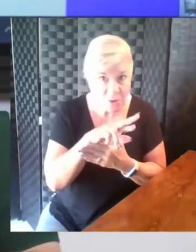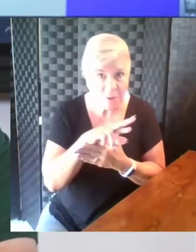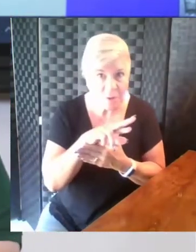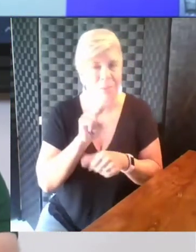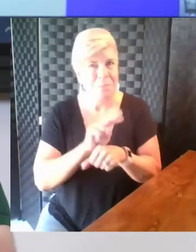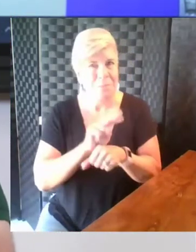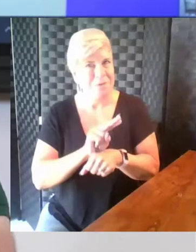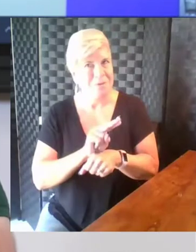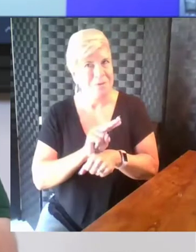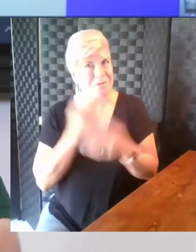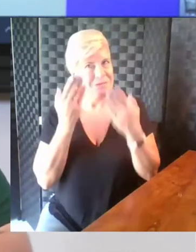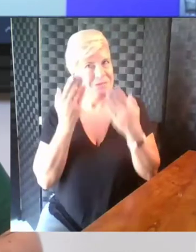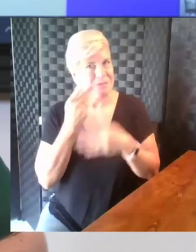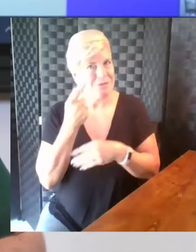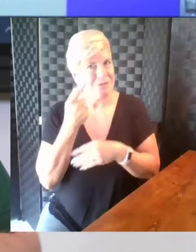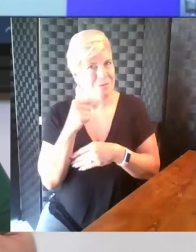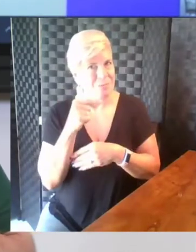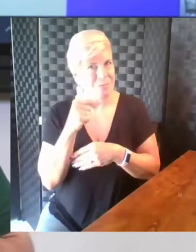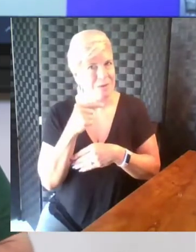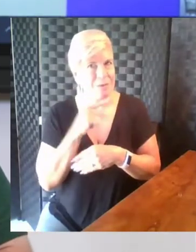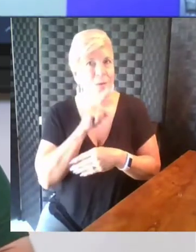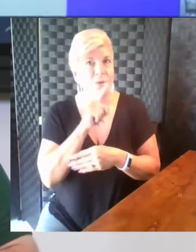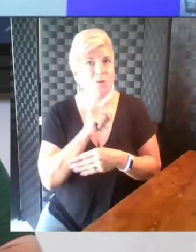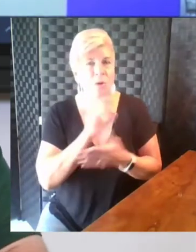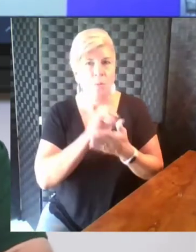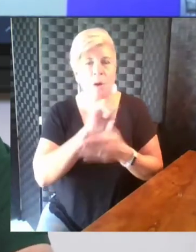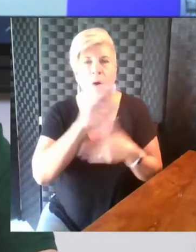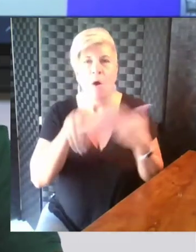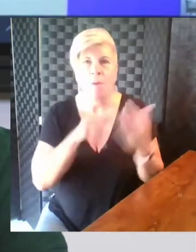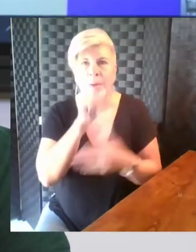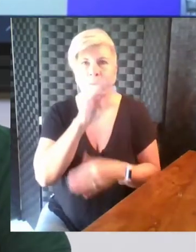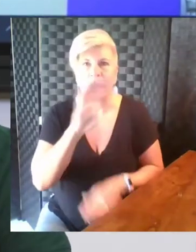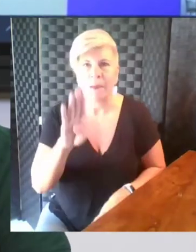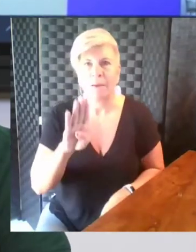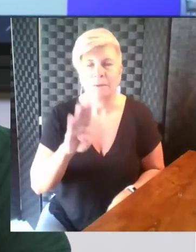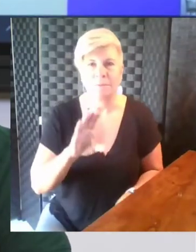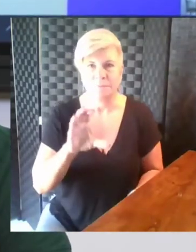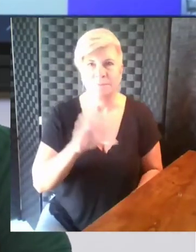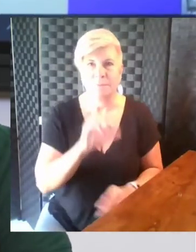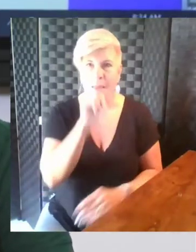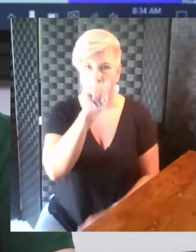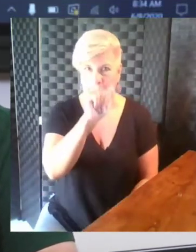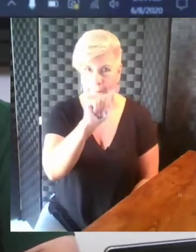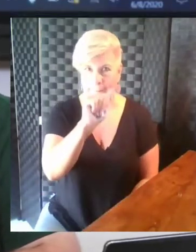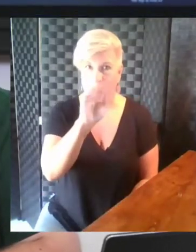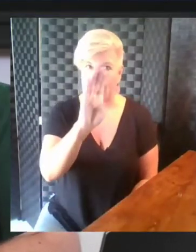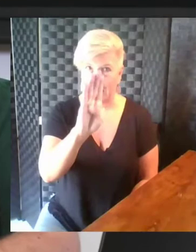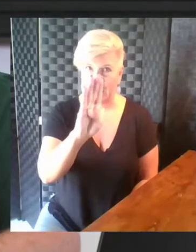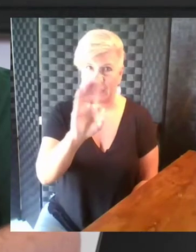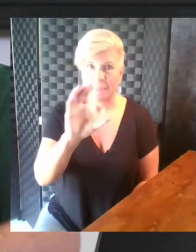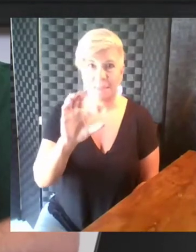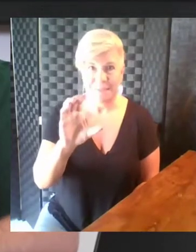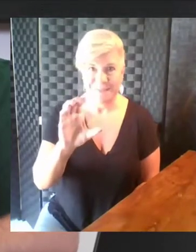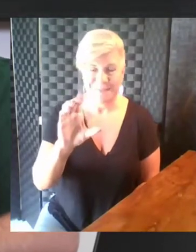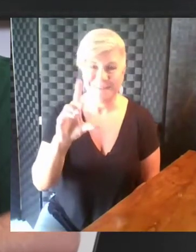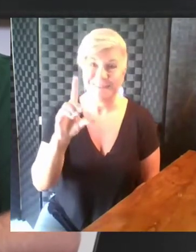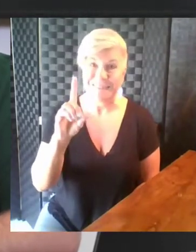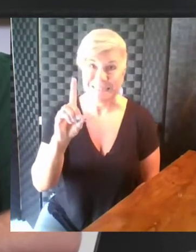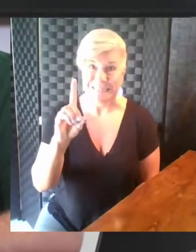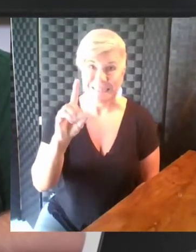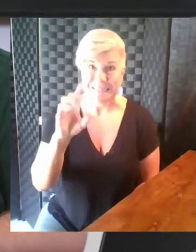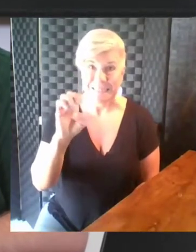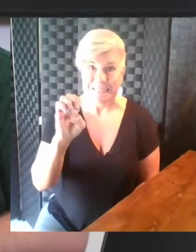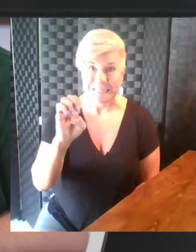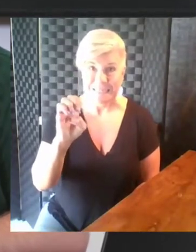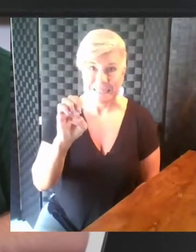green. And I'm going to make sure I get my alphabet. Can you say it with me? I'm going to say A, B, C,